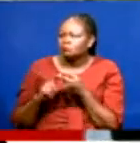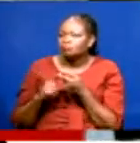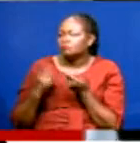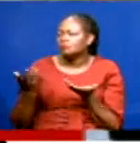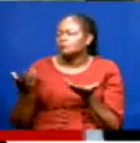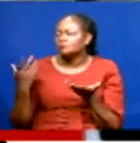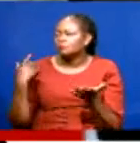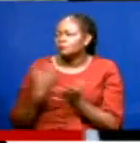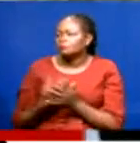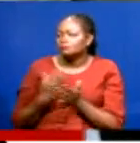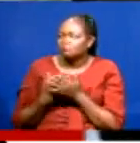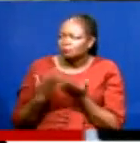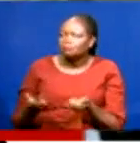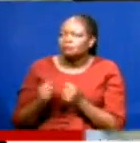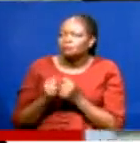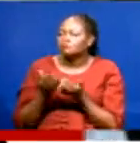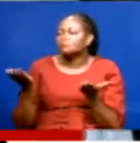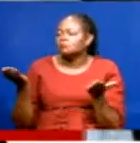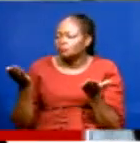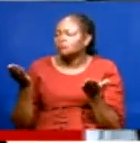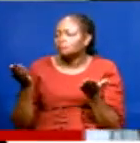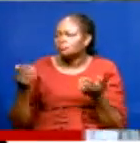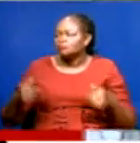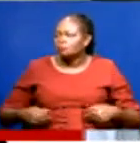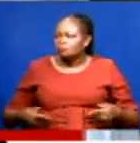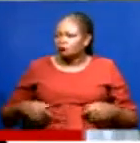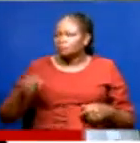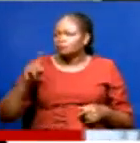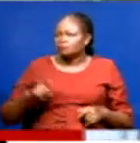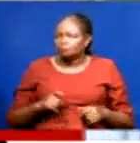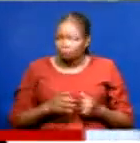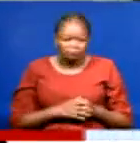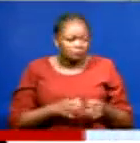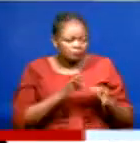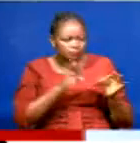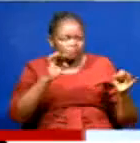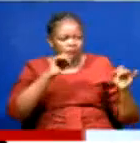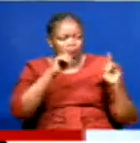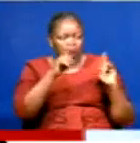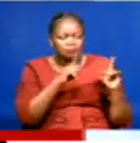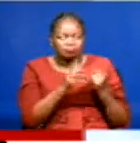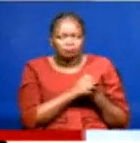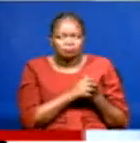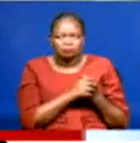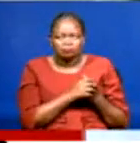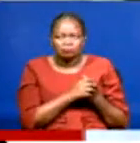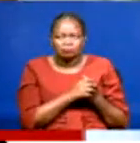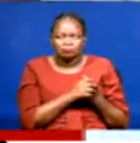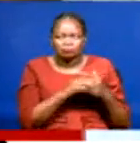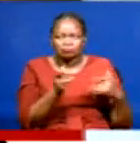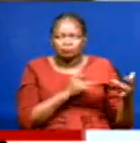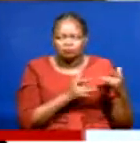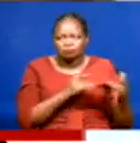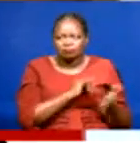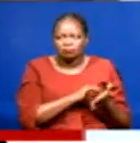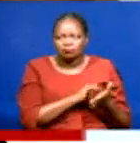you with the young upcoming boxers here? It has been a long journey, putting into consideration